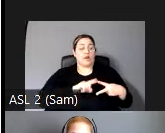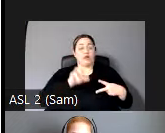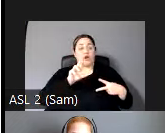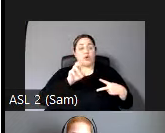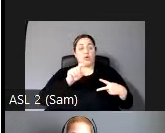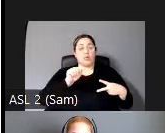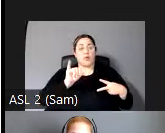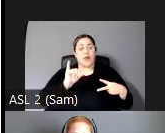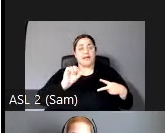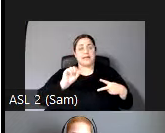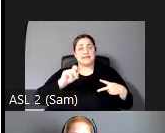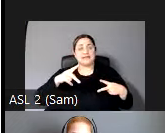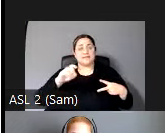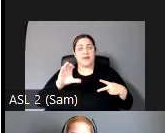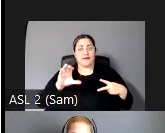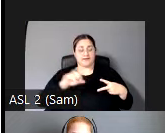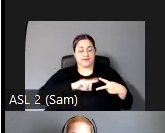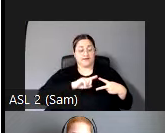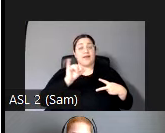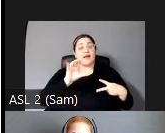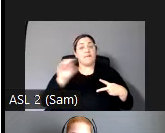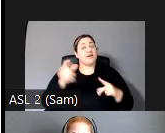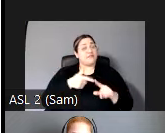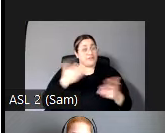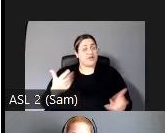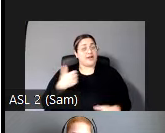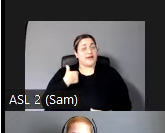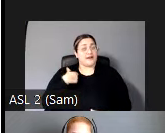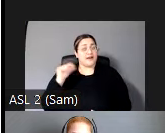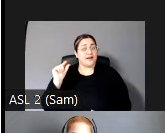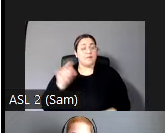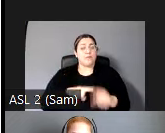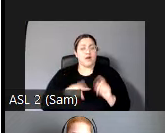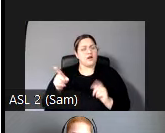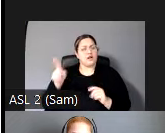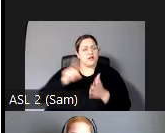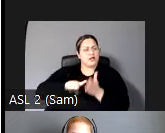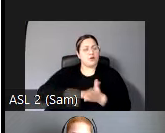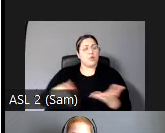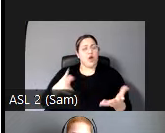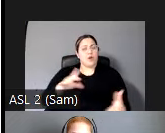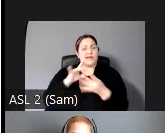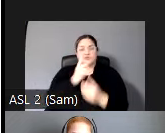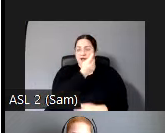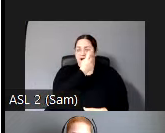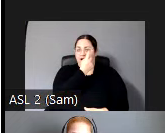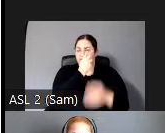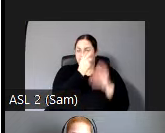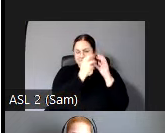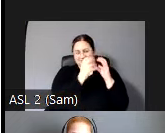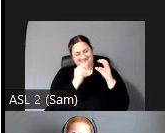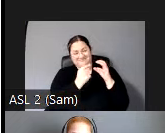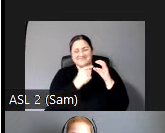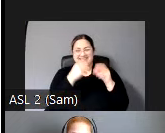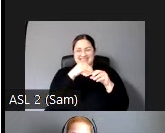company. And what you see here are biomarkers in the eye that indicate